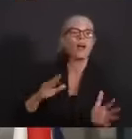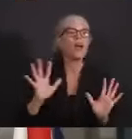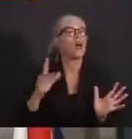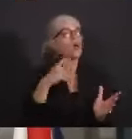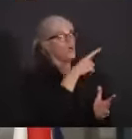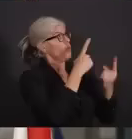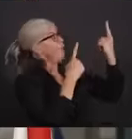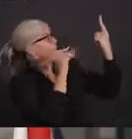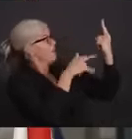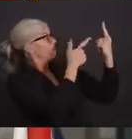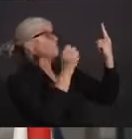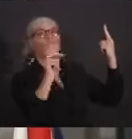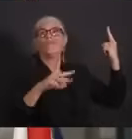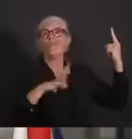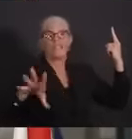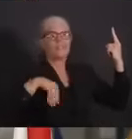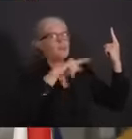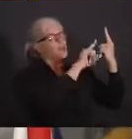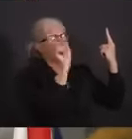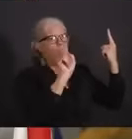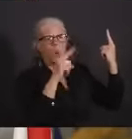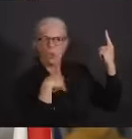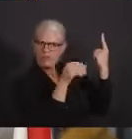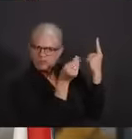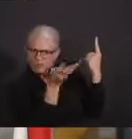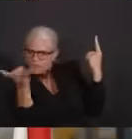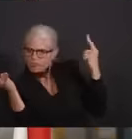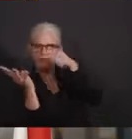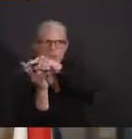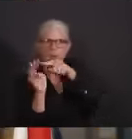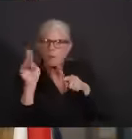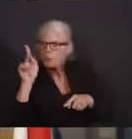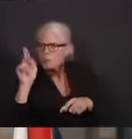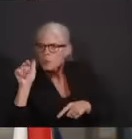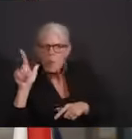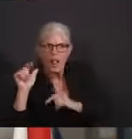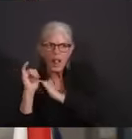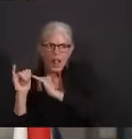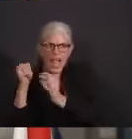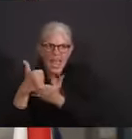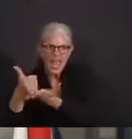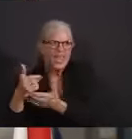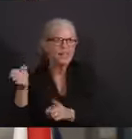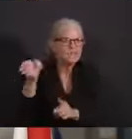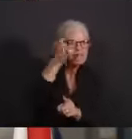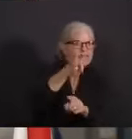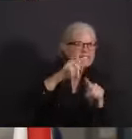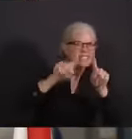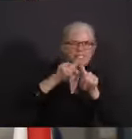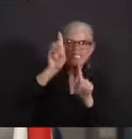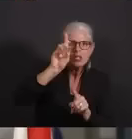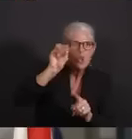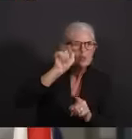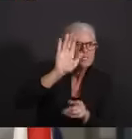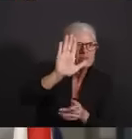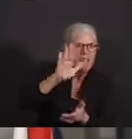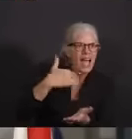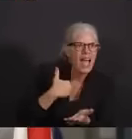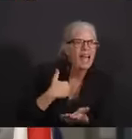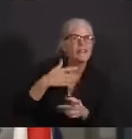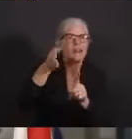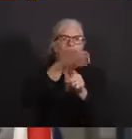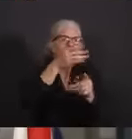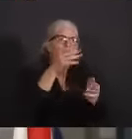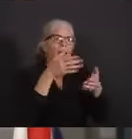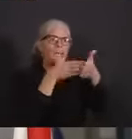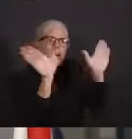Compact, EMAC, or mutual aid through other states to start bringing in some other DOT-like, public works-like